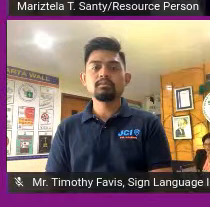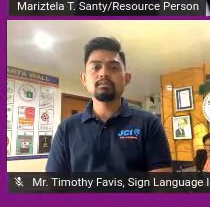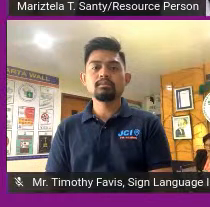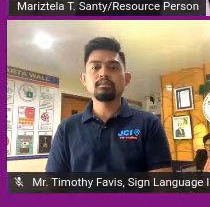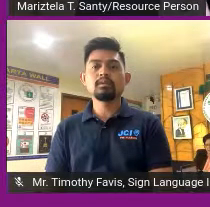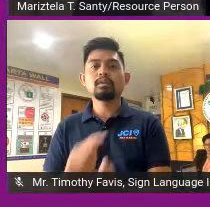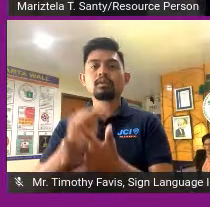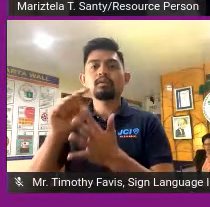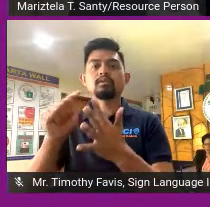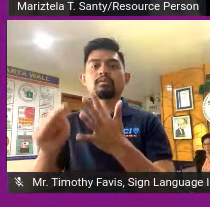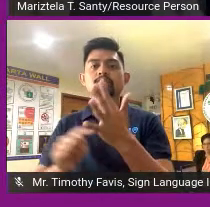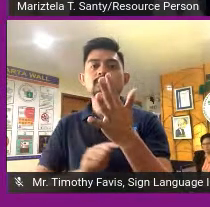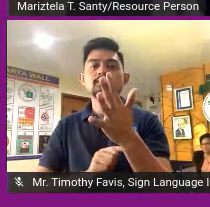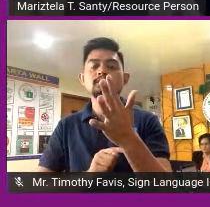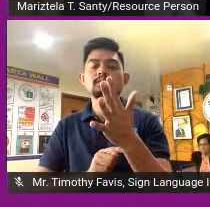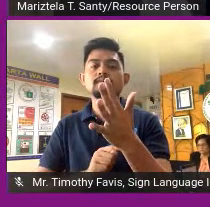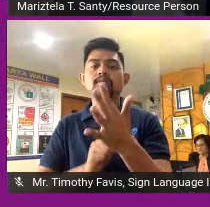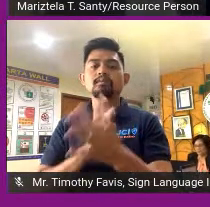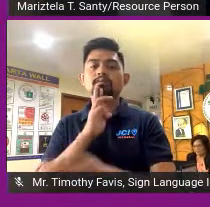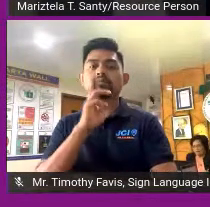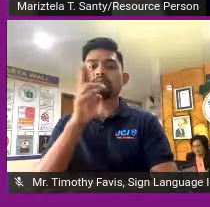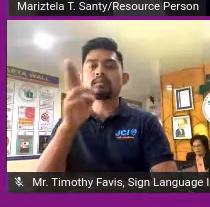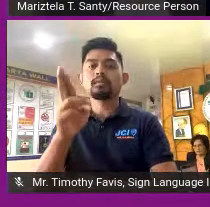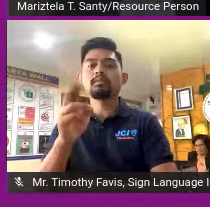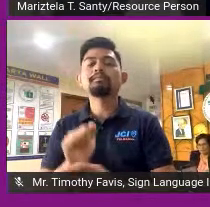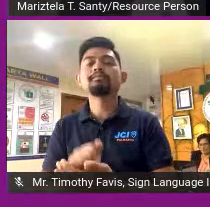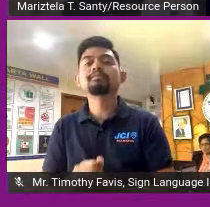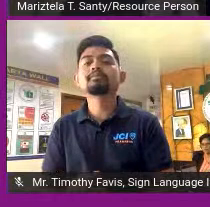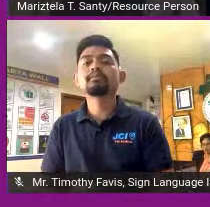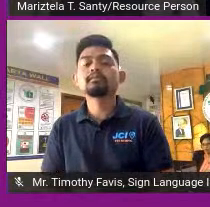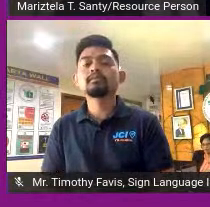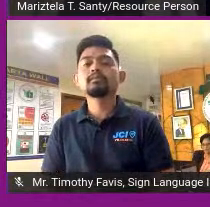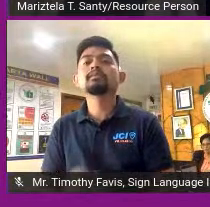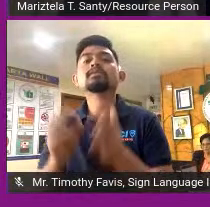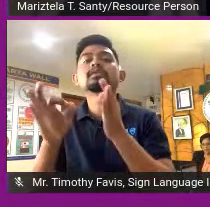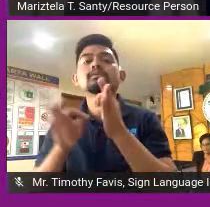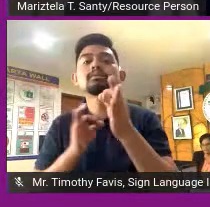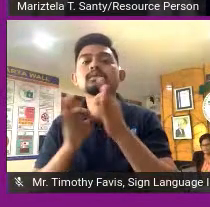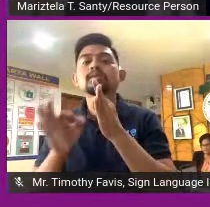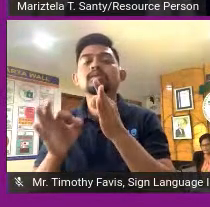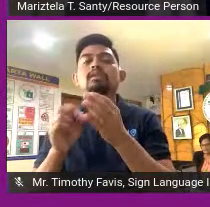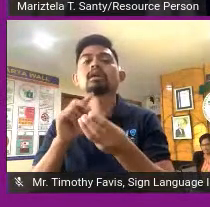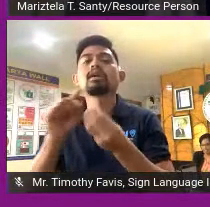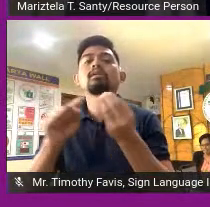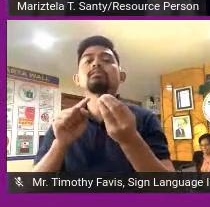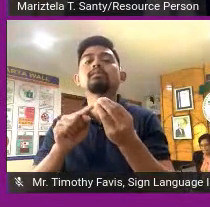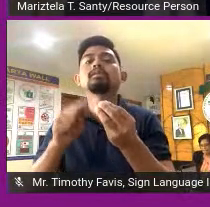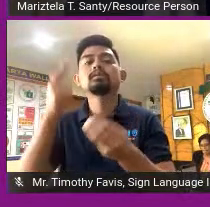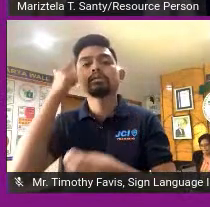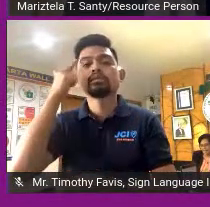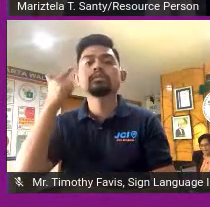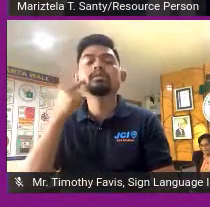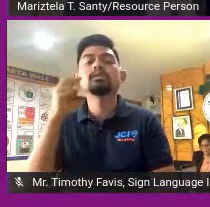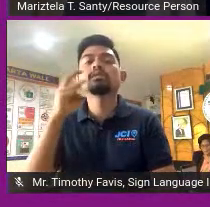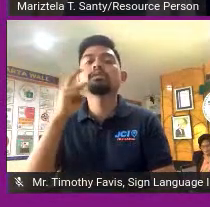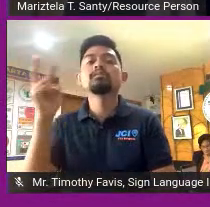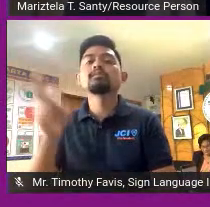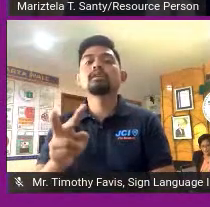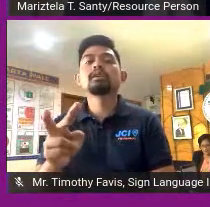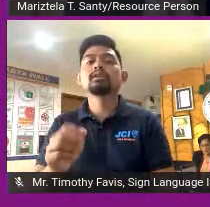So those are some of the manifestation of gender bias.